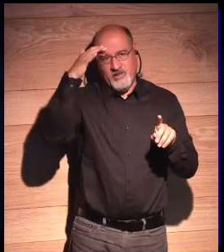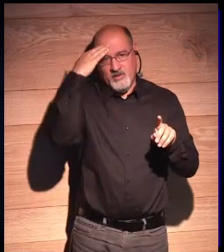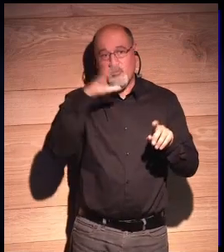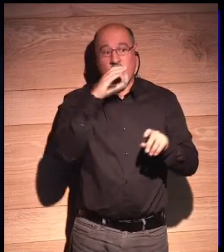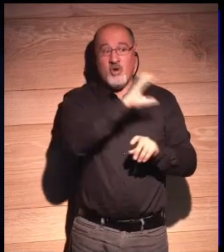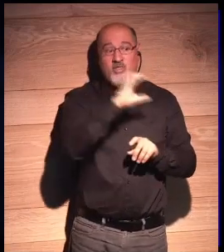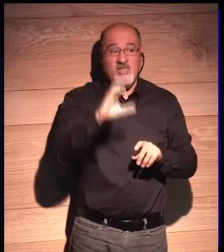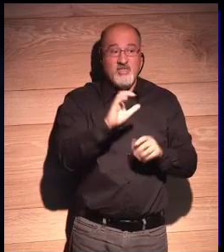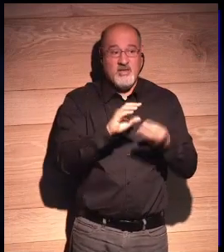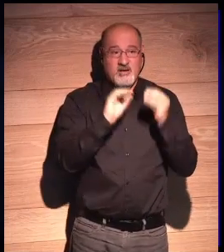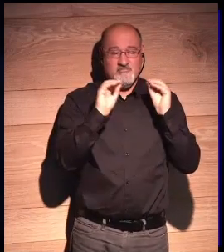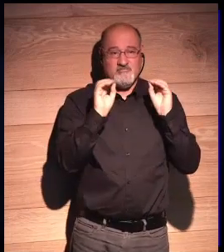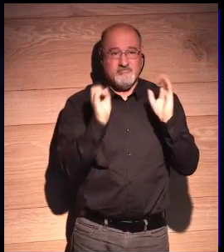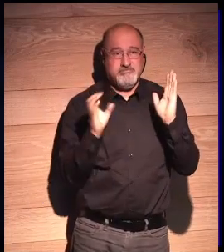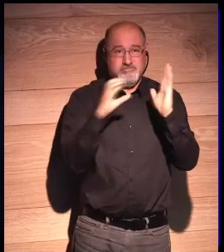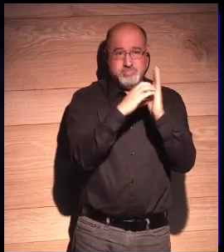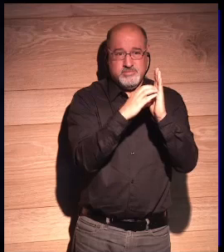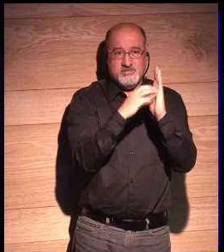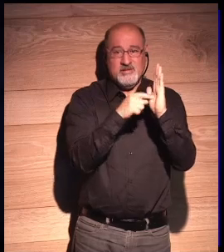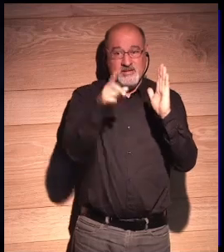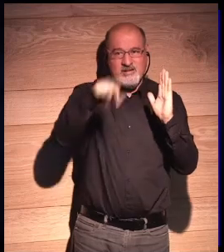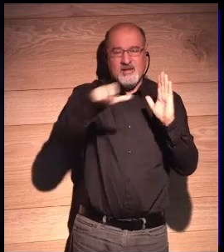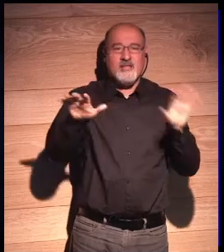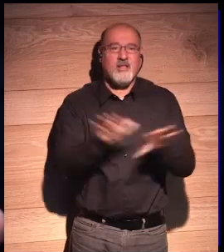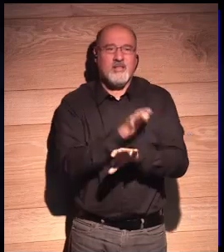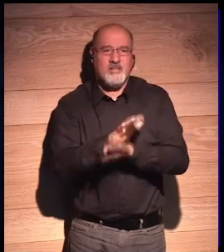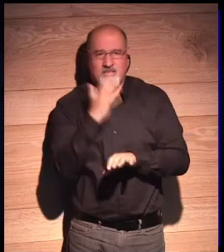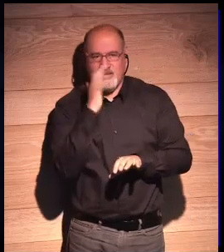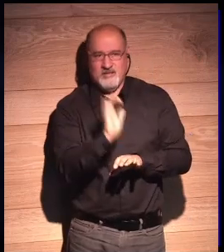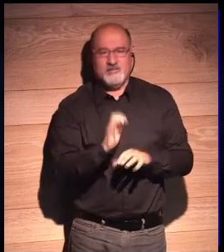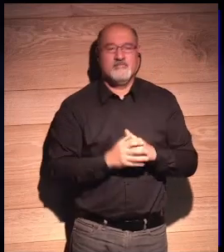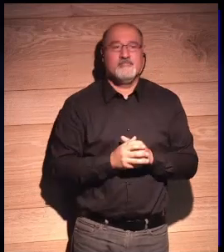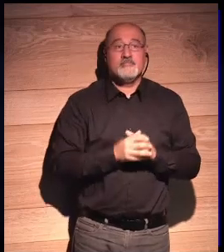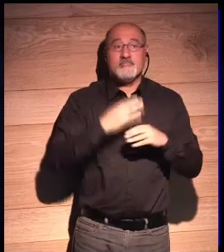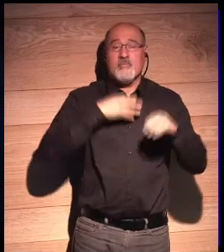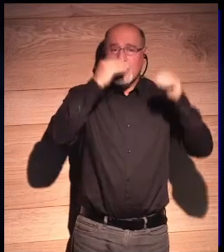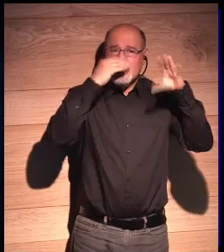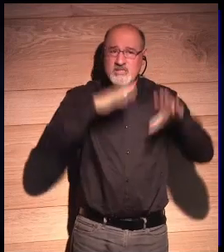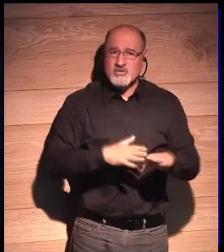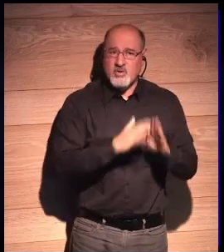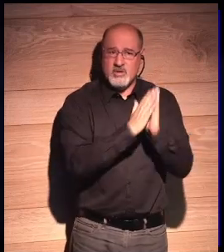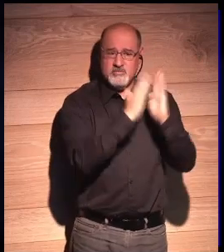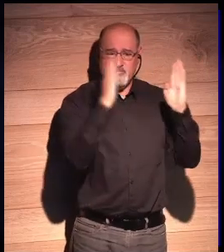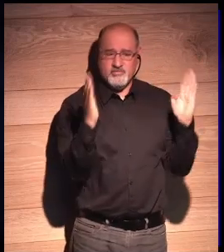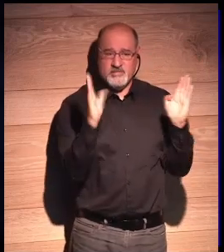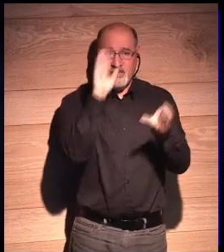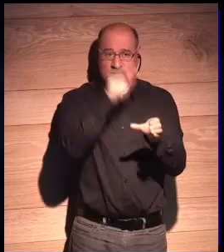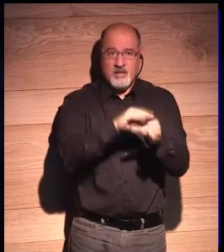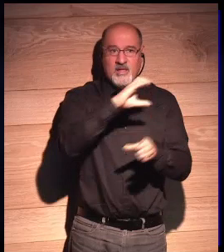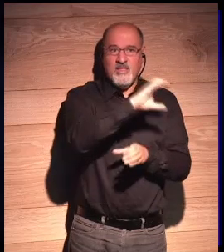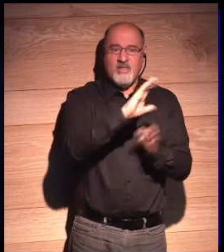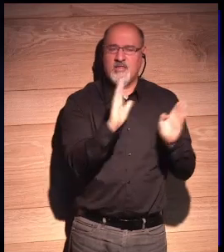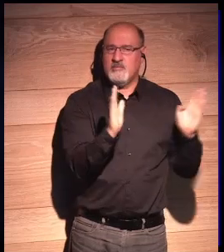I wanted to come up with a story where the science was, you could sort of put it off to the side and kind of imagine that